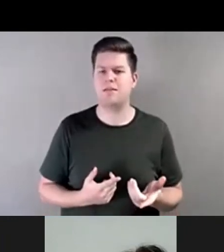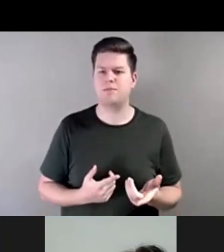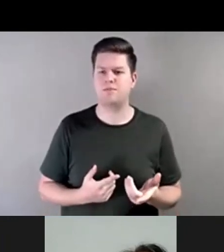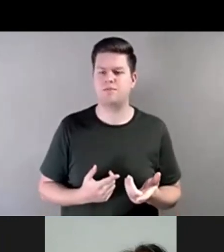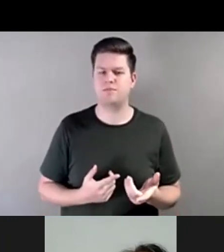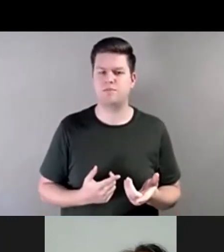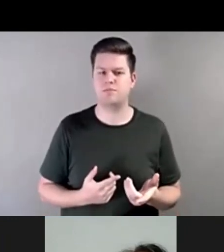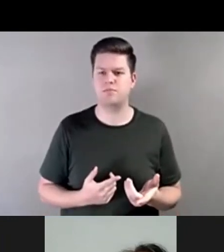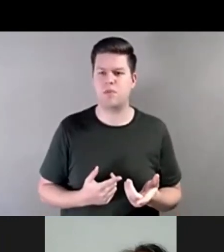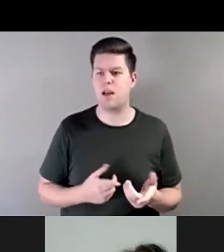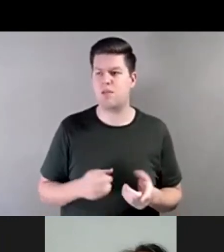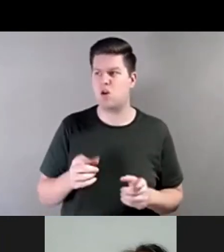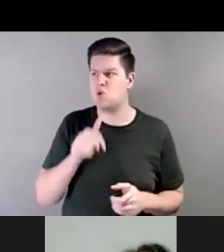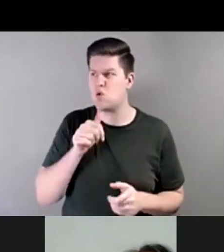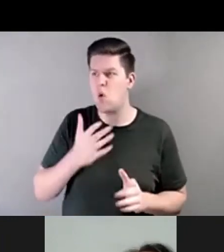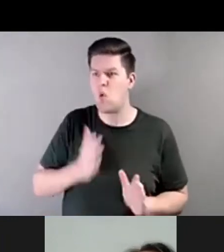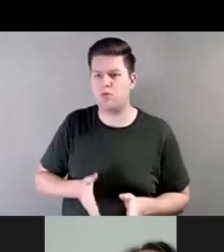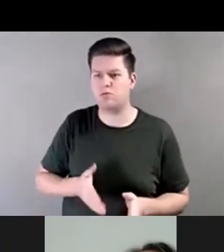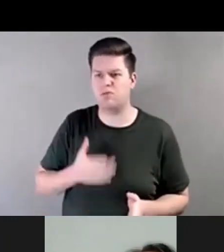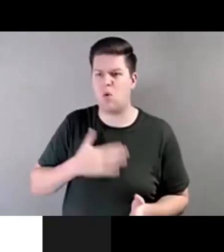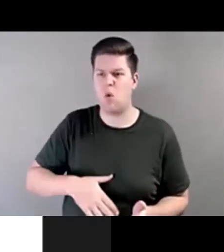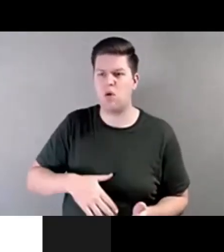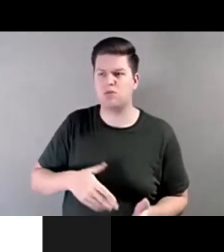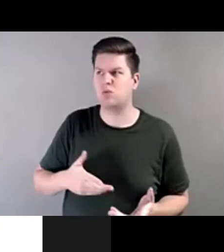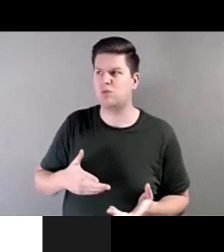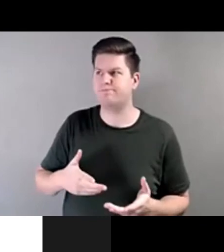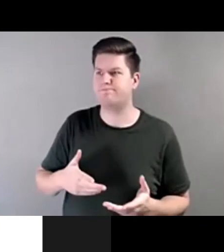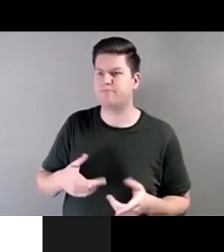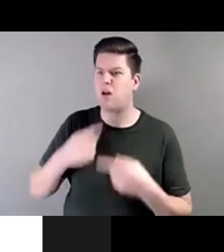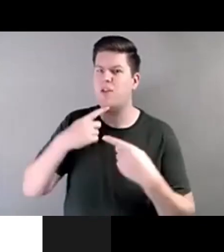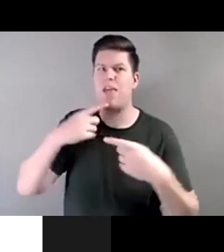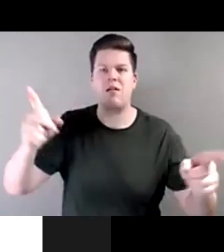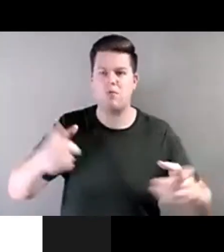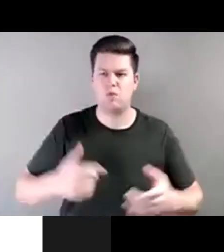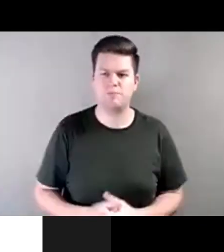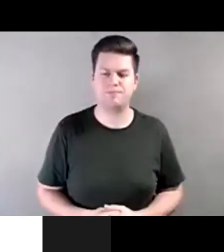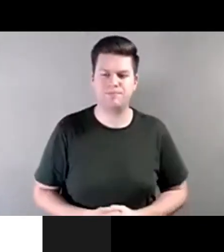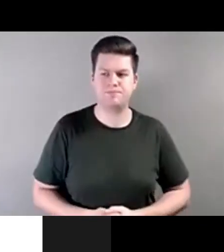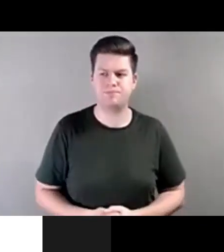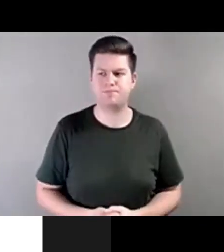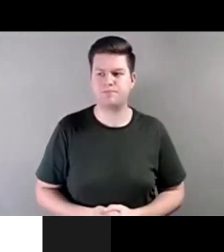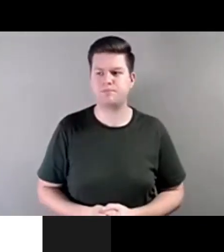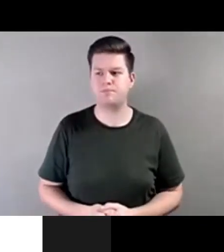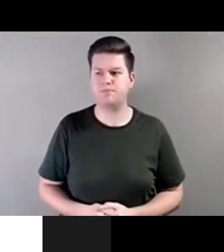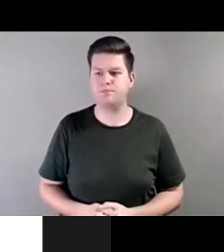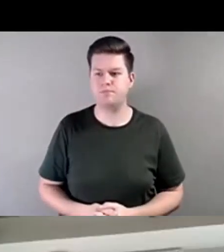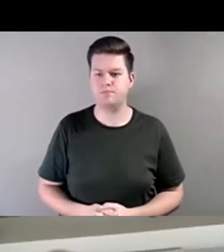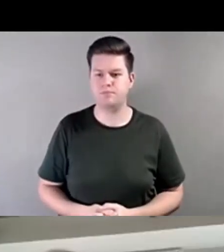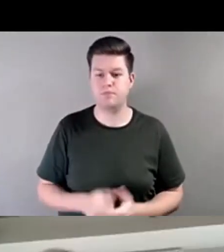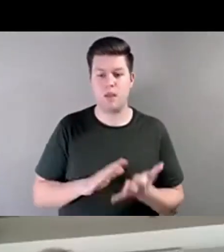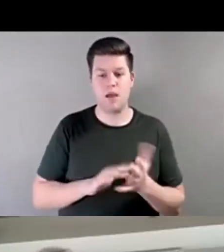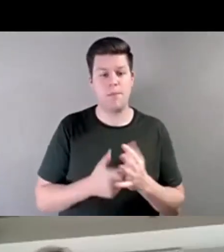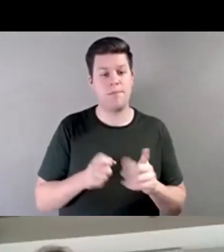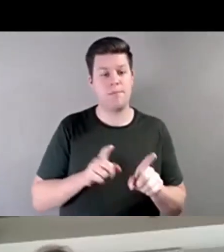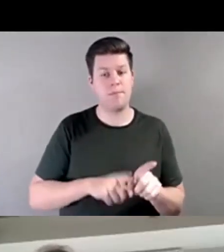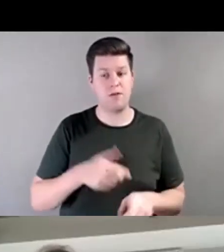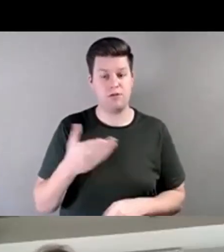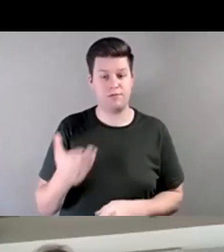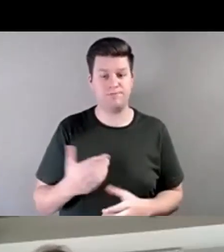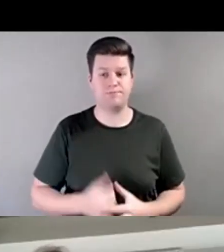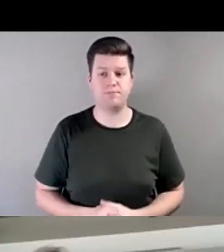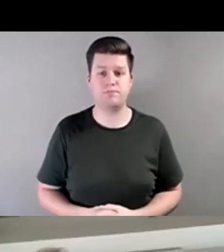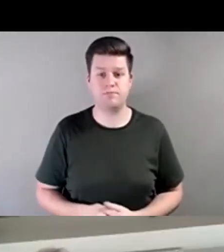to identify. Mary, do you want to come in at that point? Yes, it was another question actually for